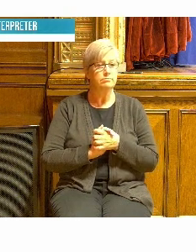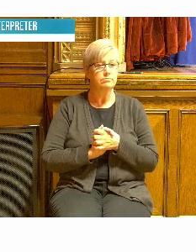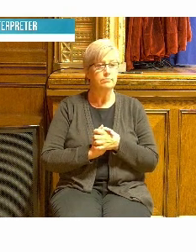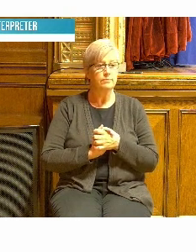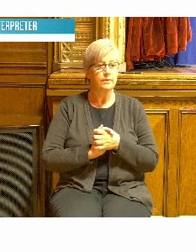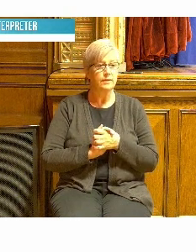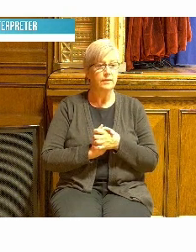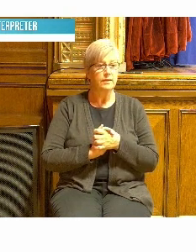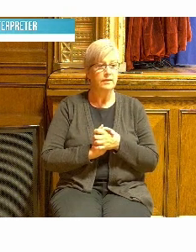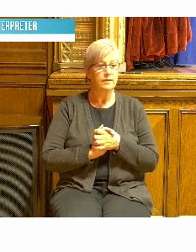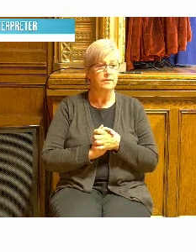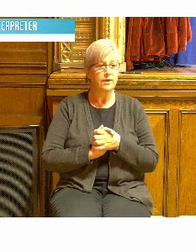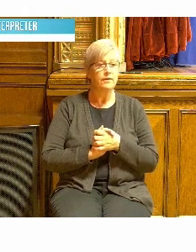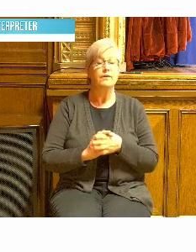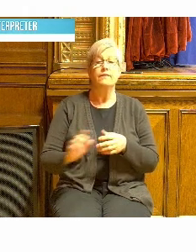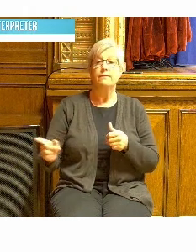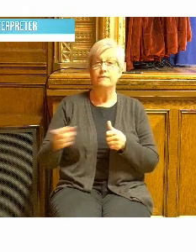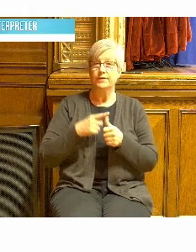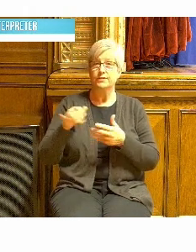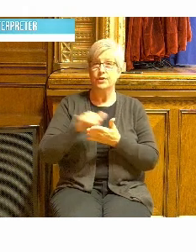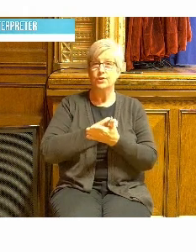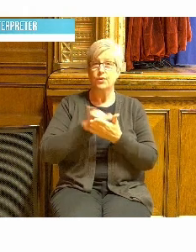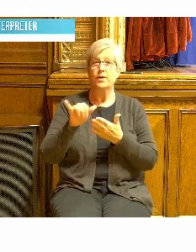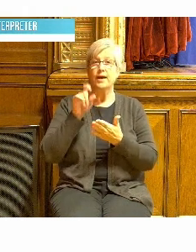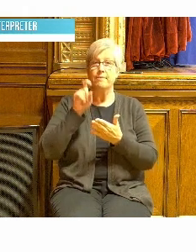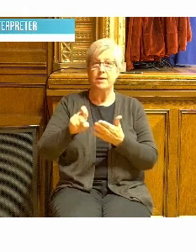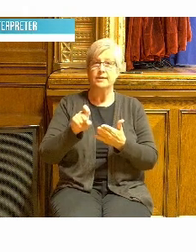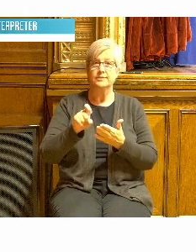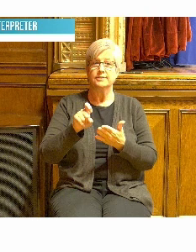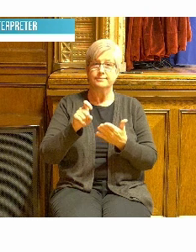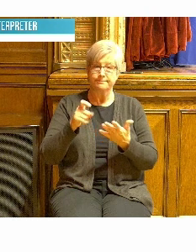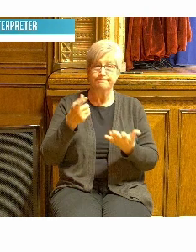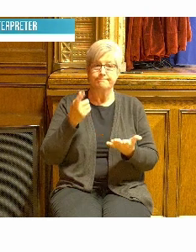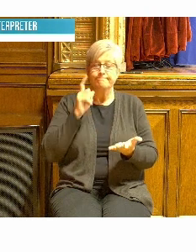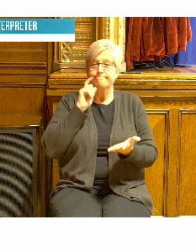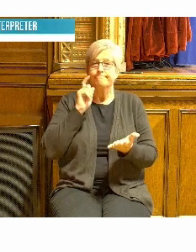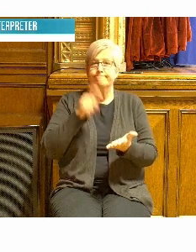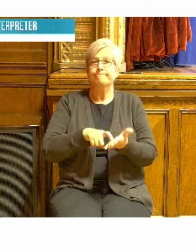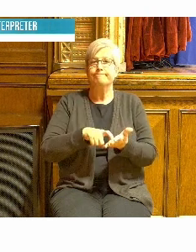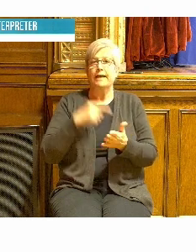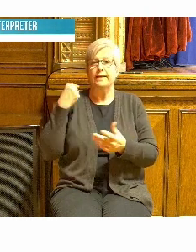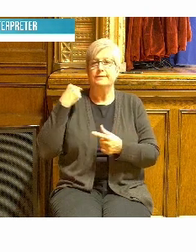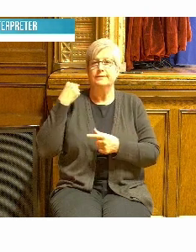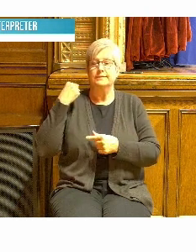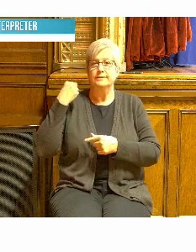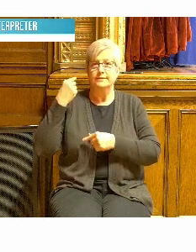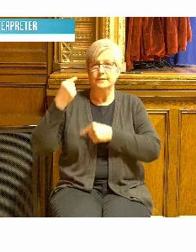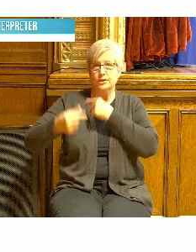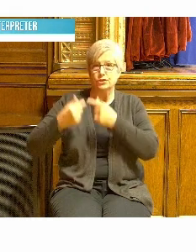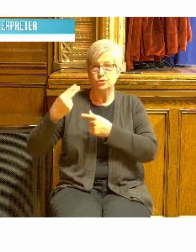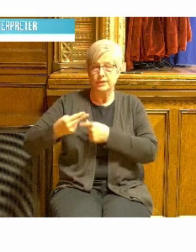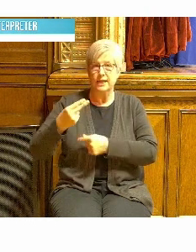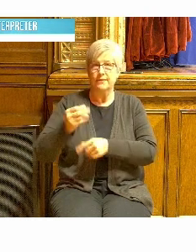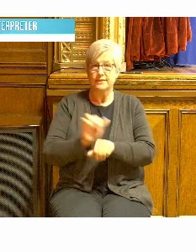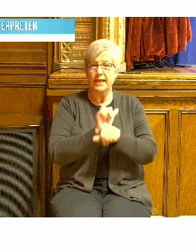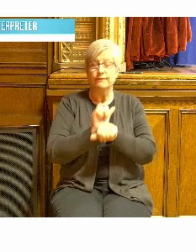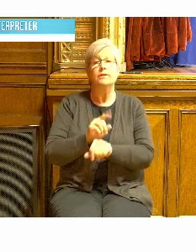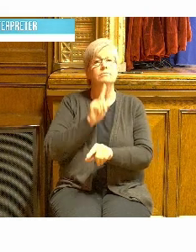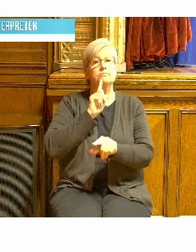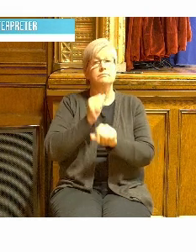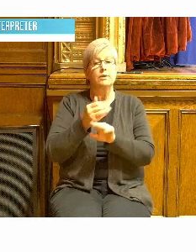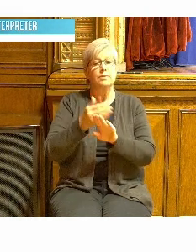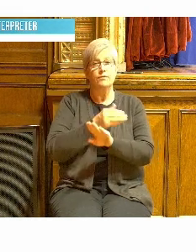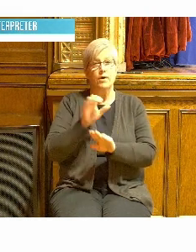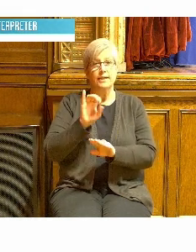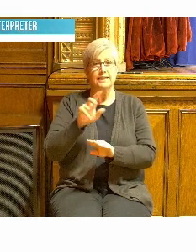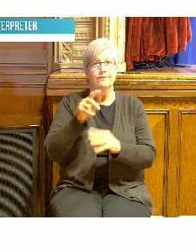First, New York must confront its legacy of slavery. Even though it was a free state by the time of the Civil War, New